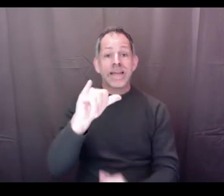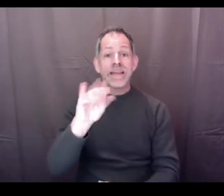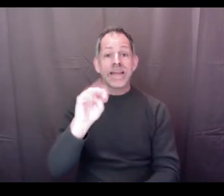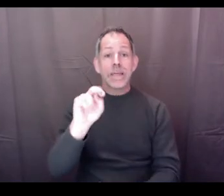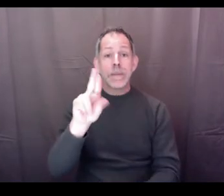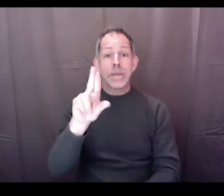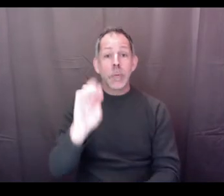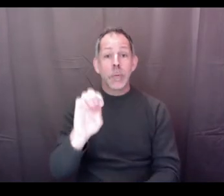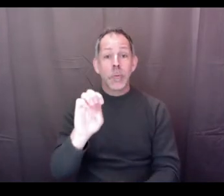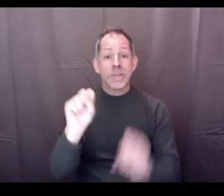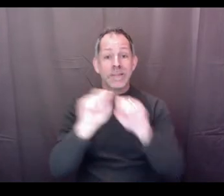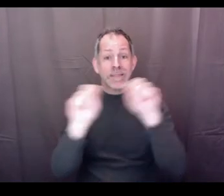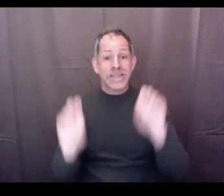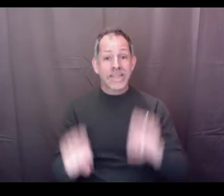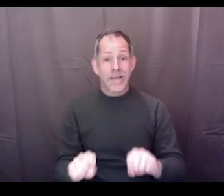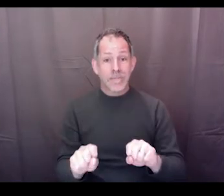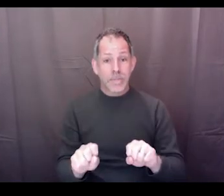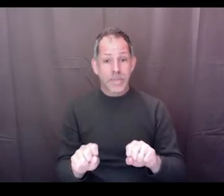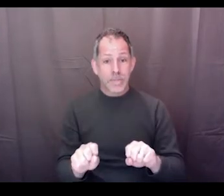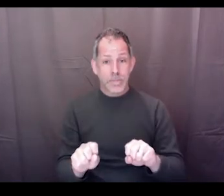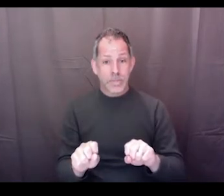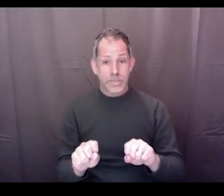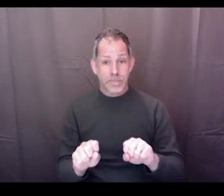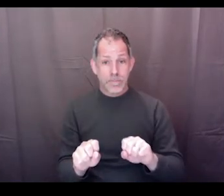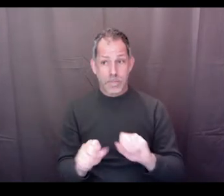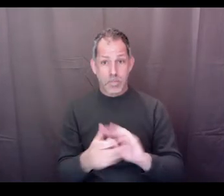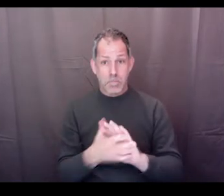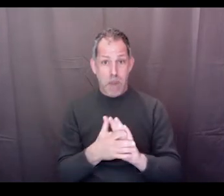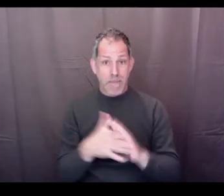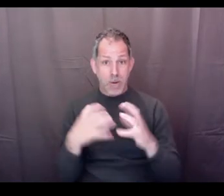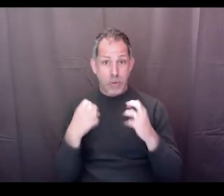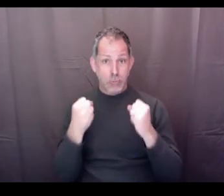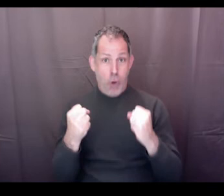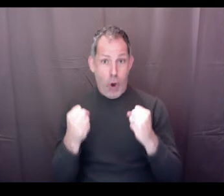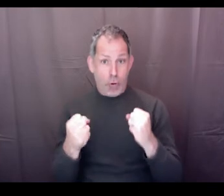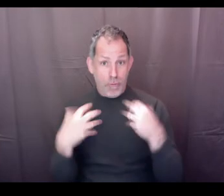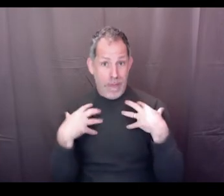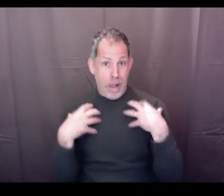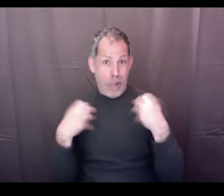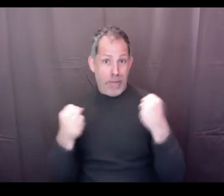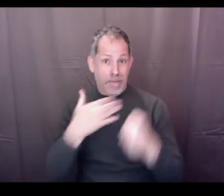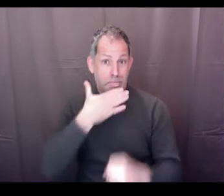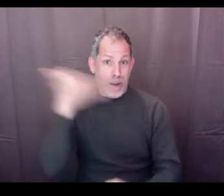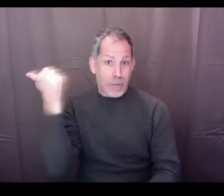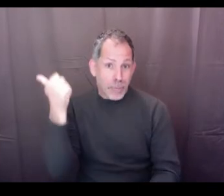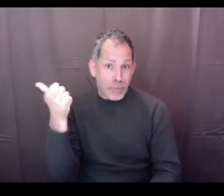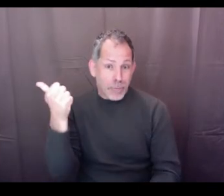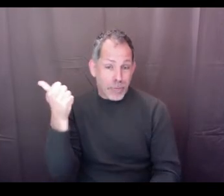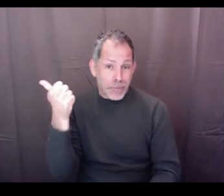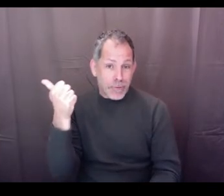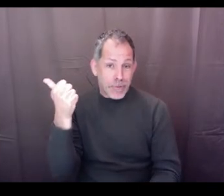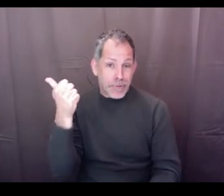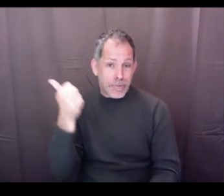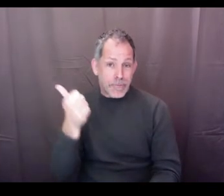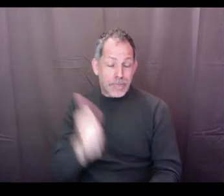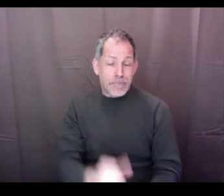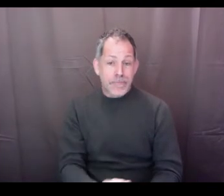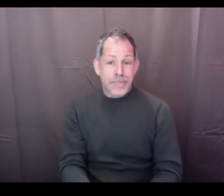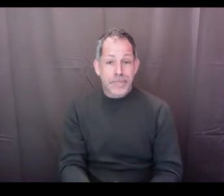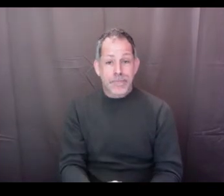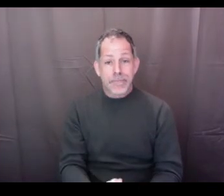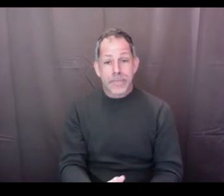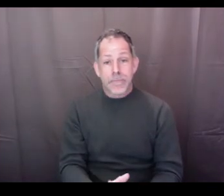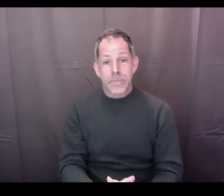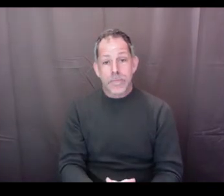respond quicker and make them infectious for a shorter period of time. But this is really my plea